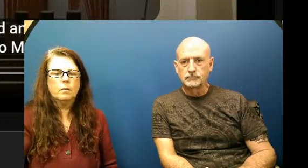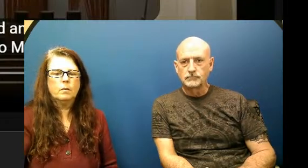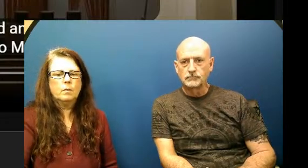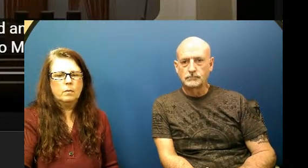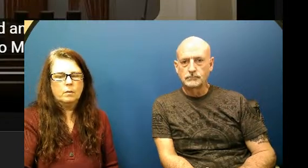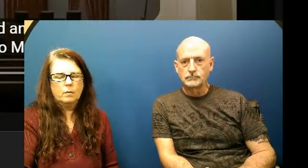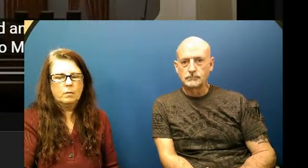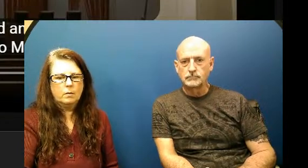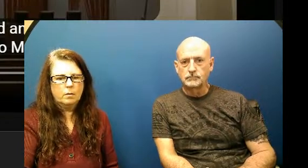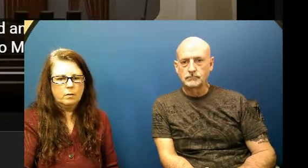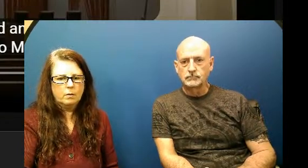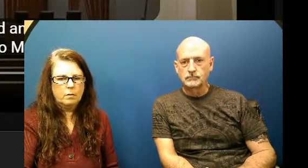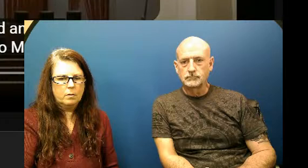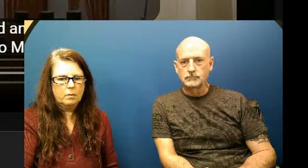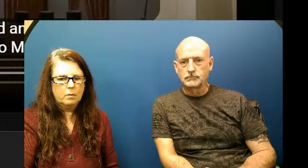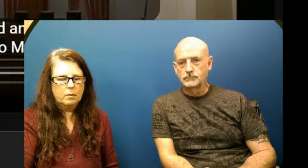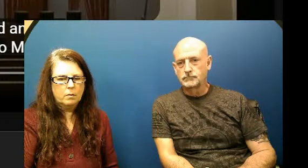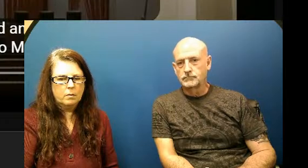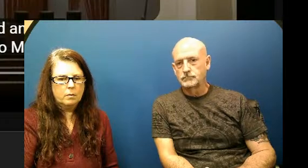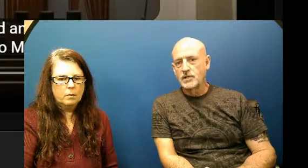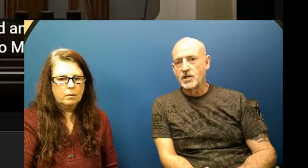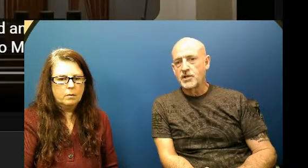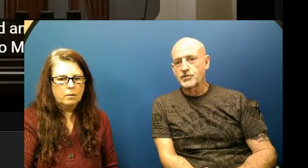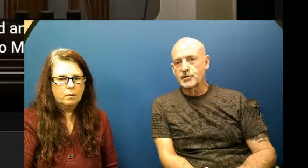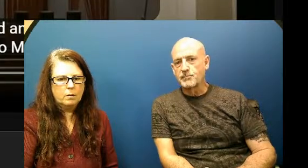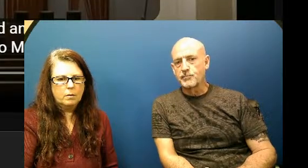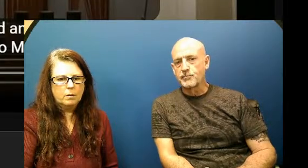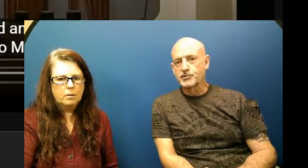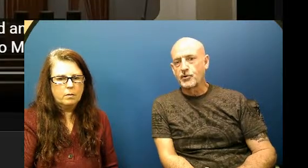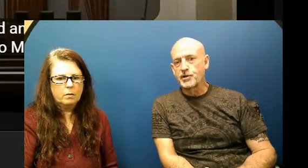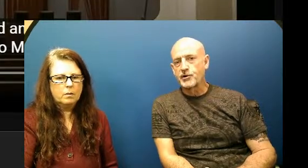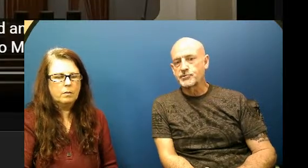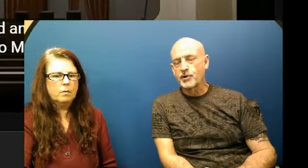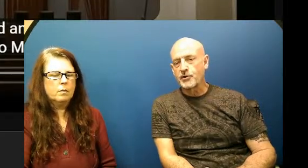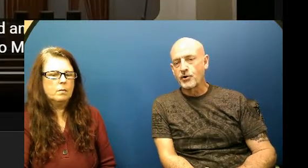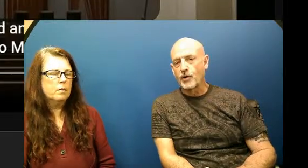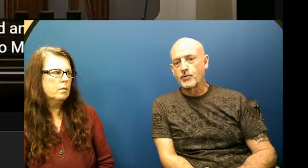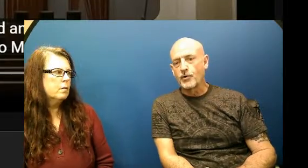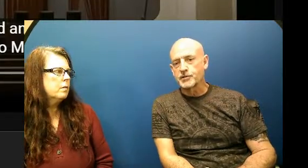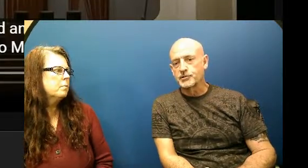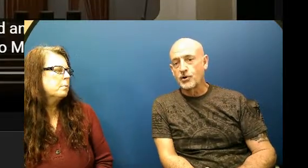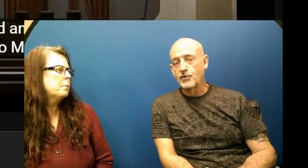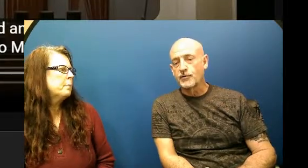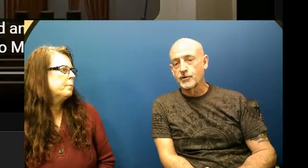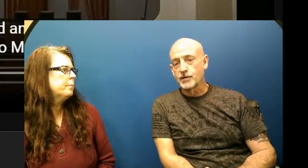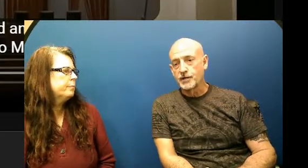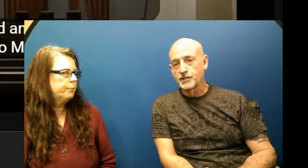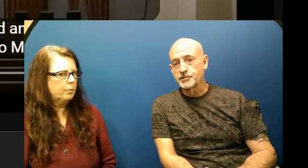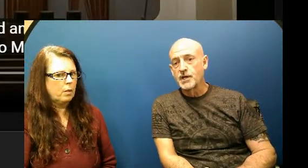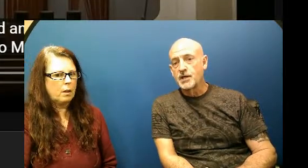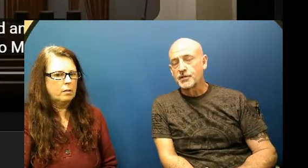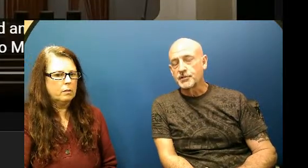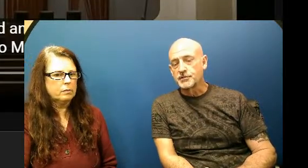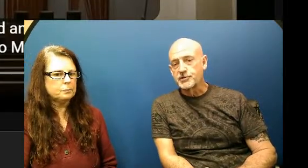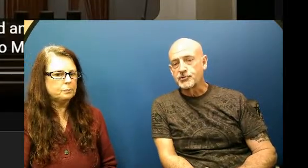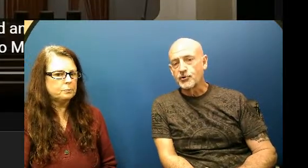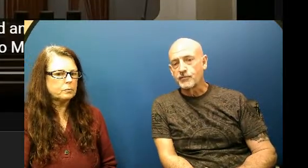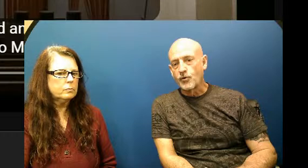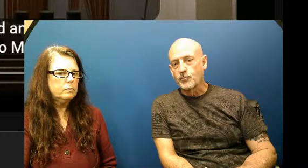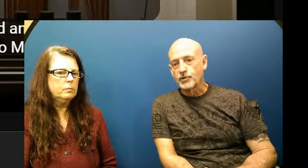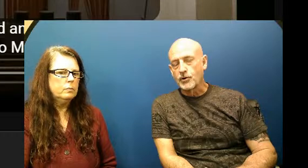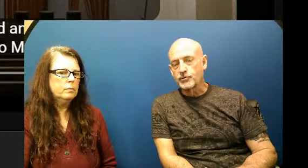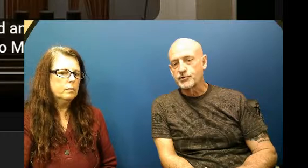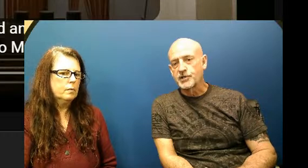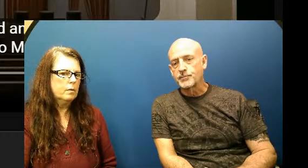justifies the greater discretion that the government gets in that area. The limiting Mr. principle Francis. here is what they're whitewashing over is the nature